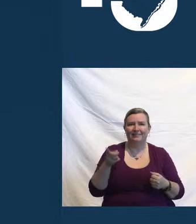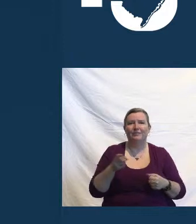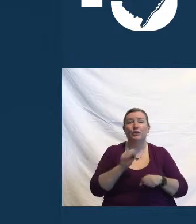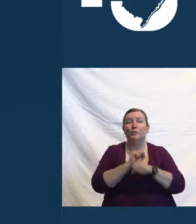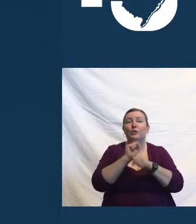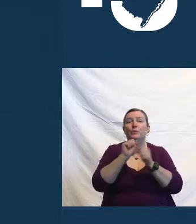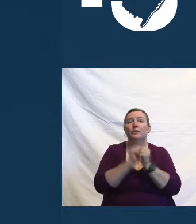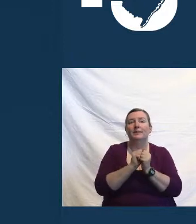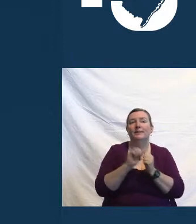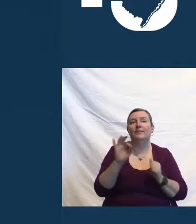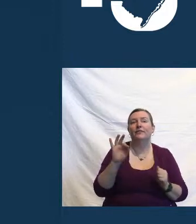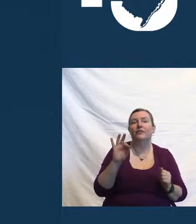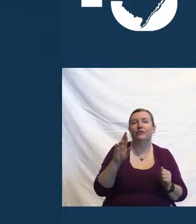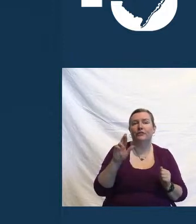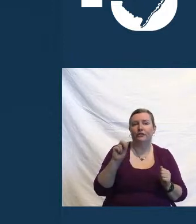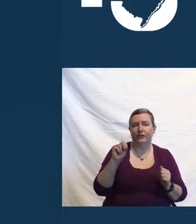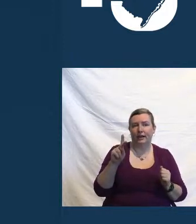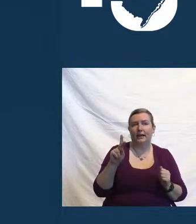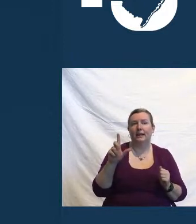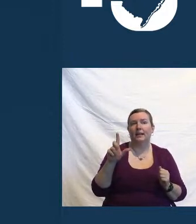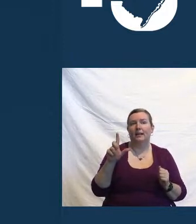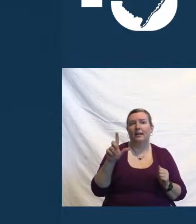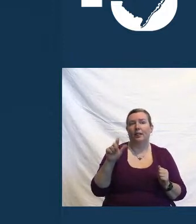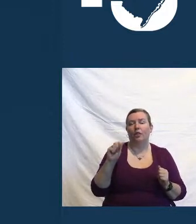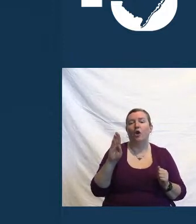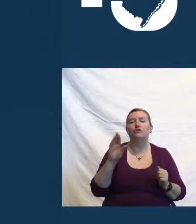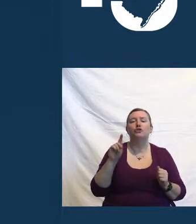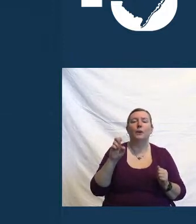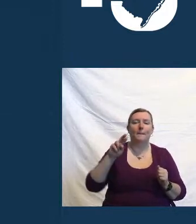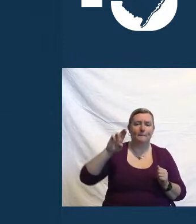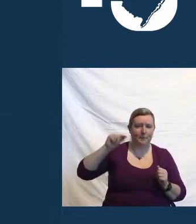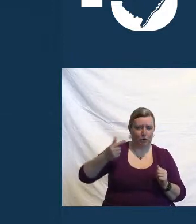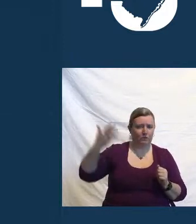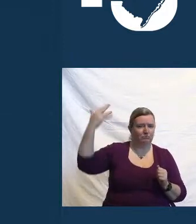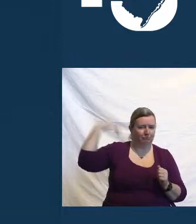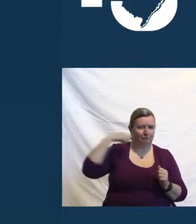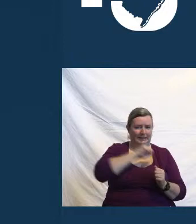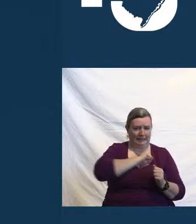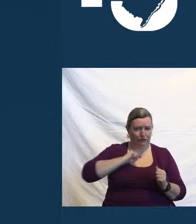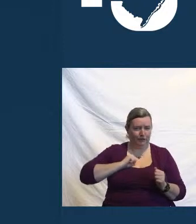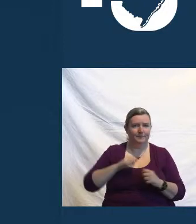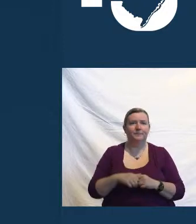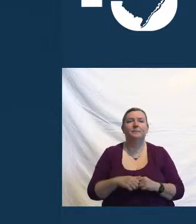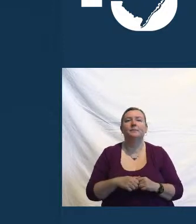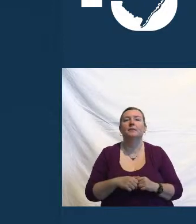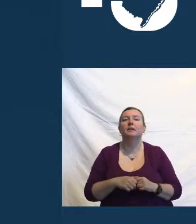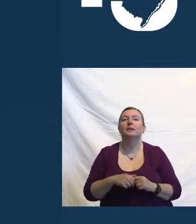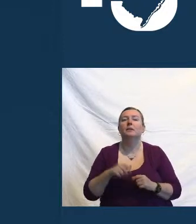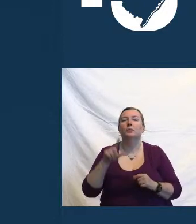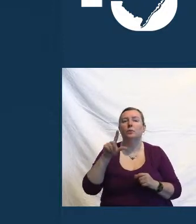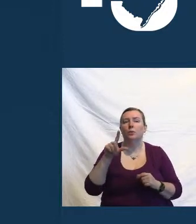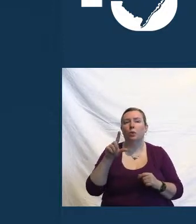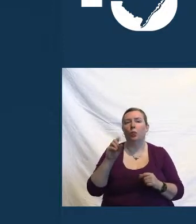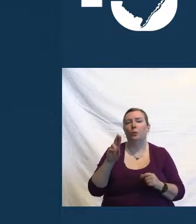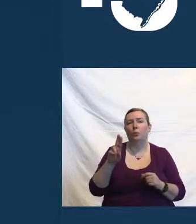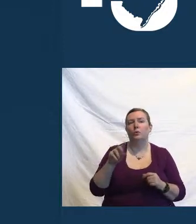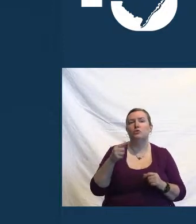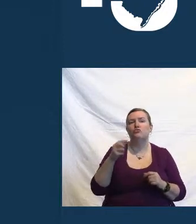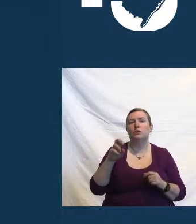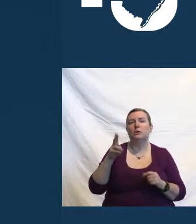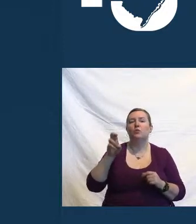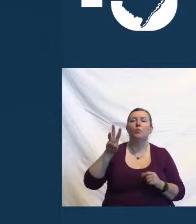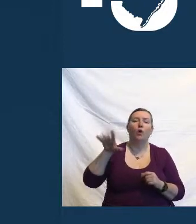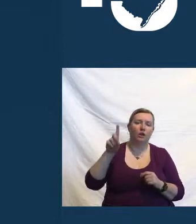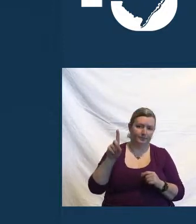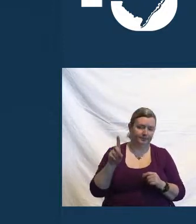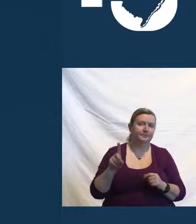Lautenberg's South Jersey office, as well as an aide to Assembly Majority Leader Lou Greenwald and a senior staffer in the Camden